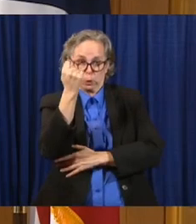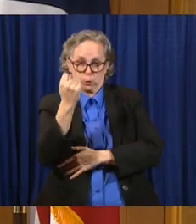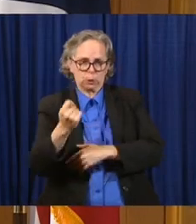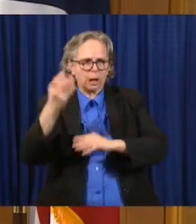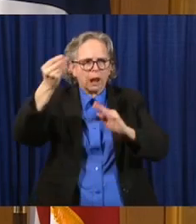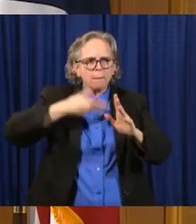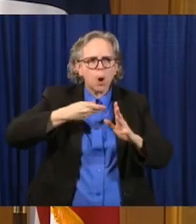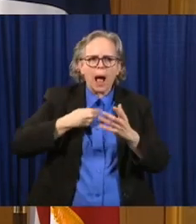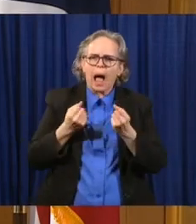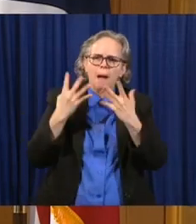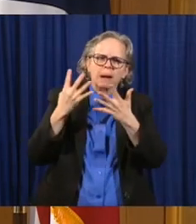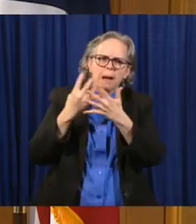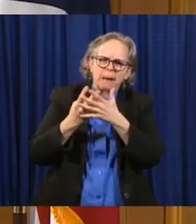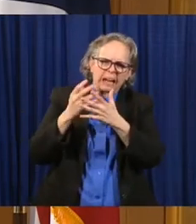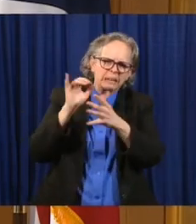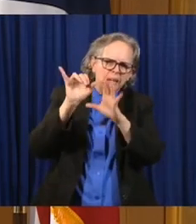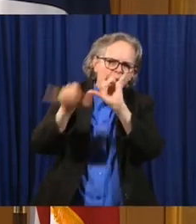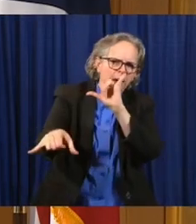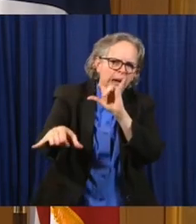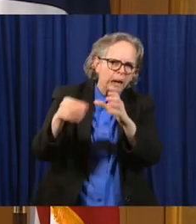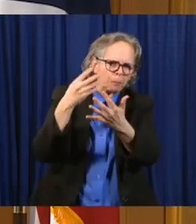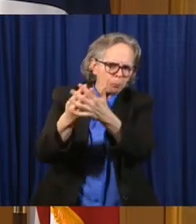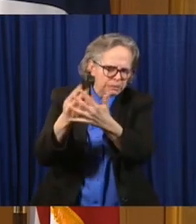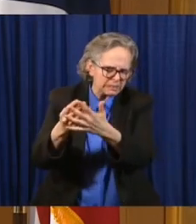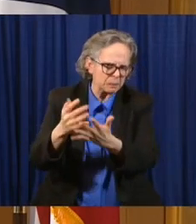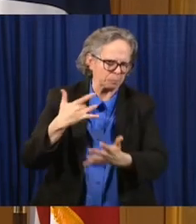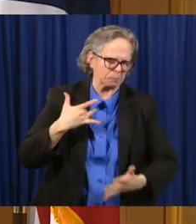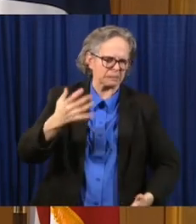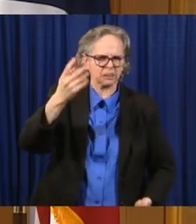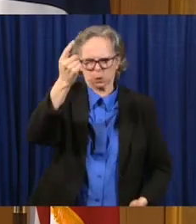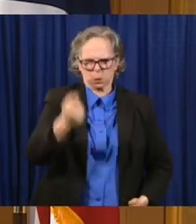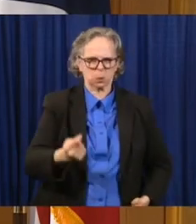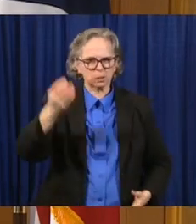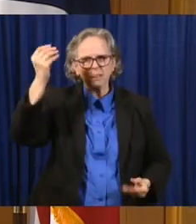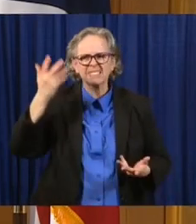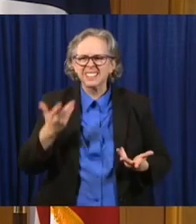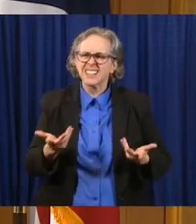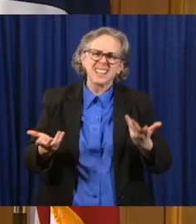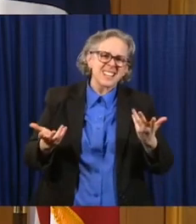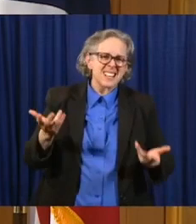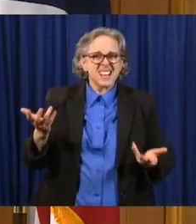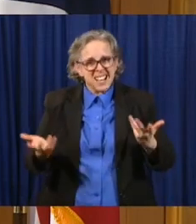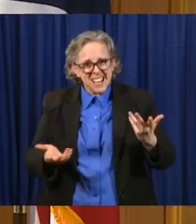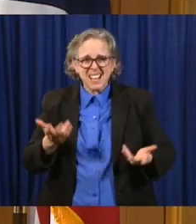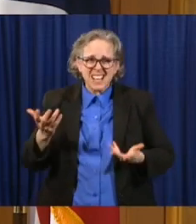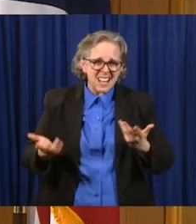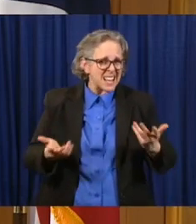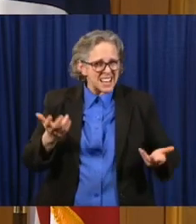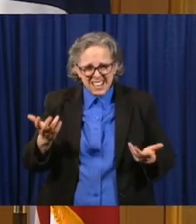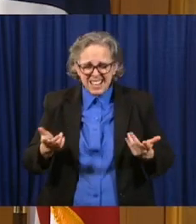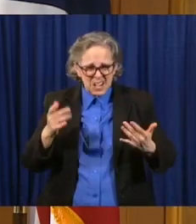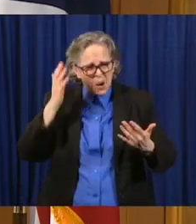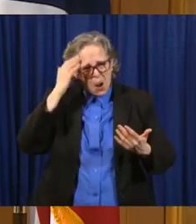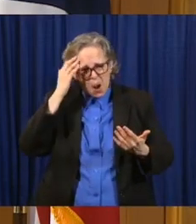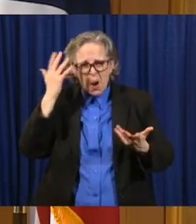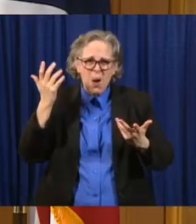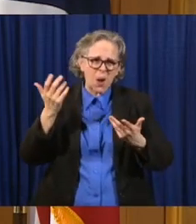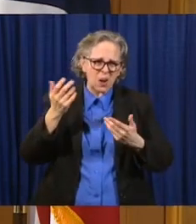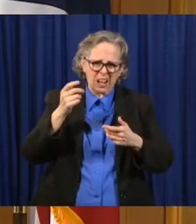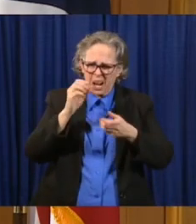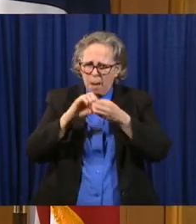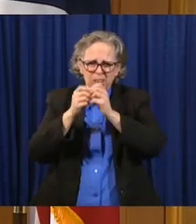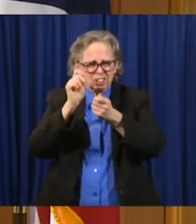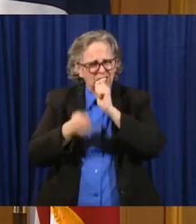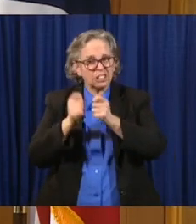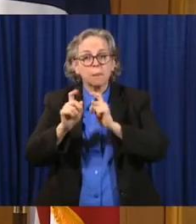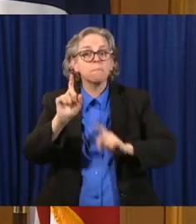prison inmates because the day-to-day average just fluctuates all over the place. But they report one day, and that